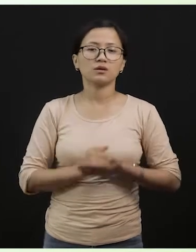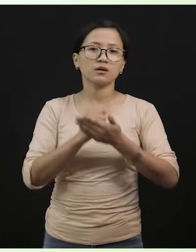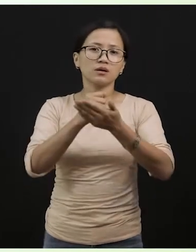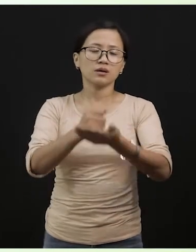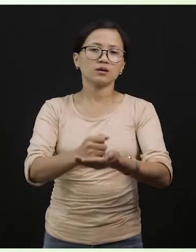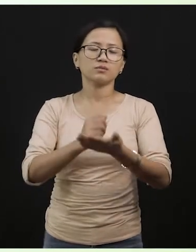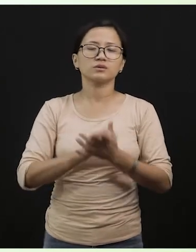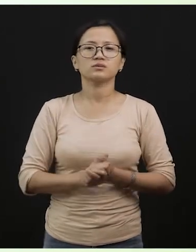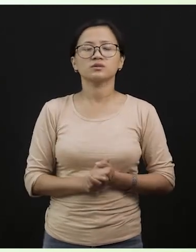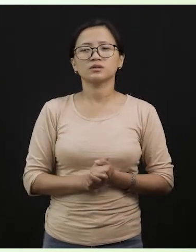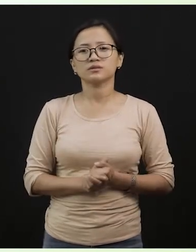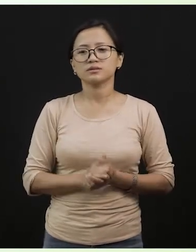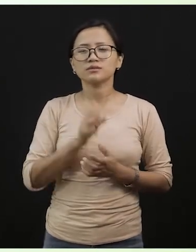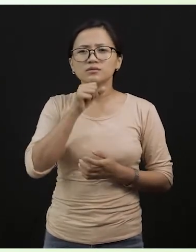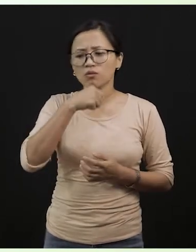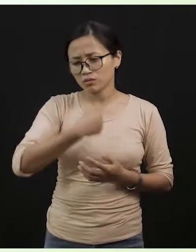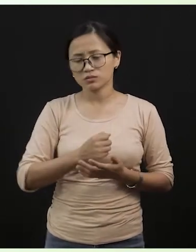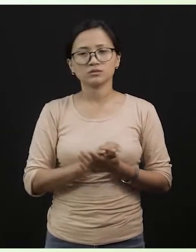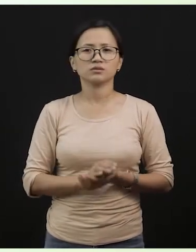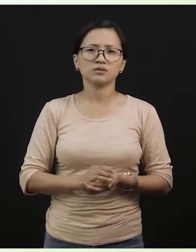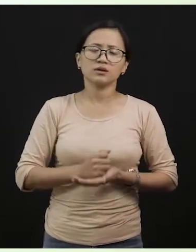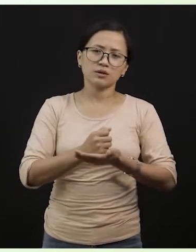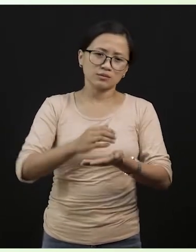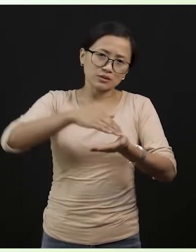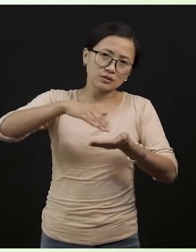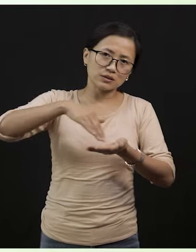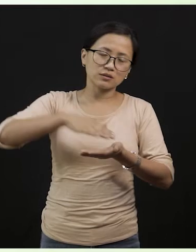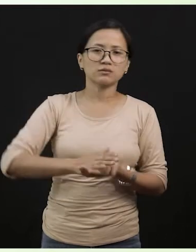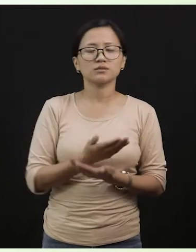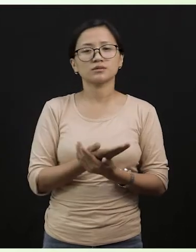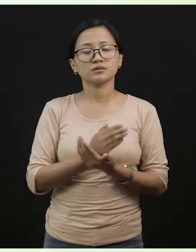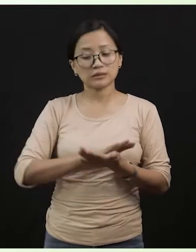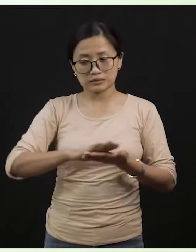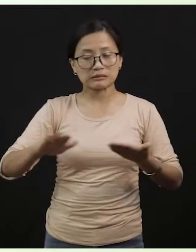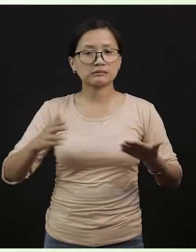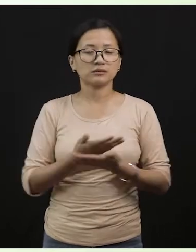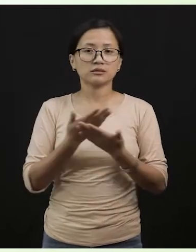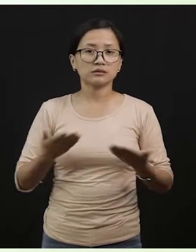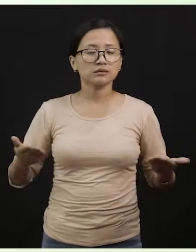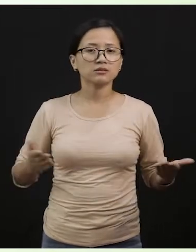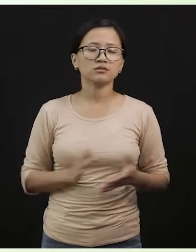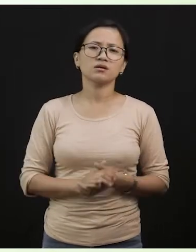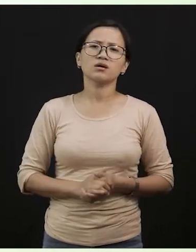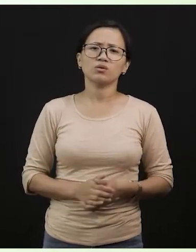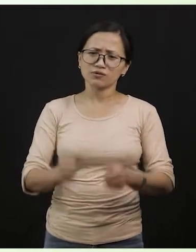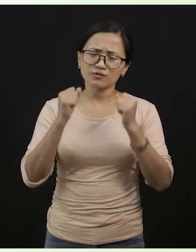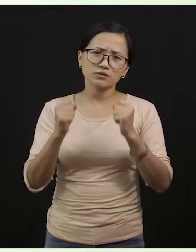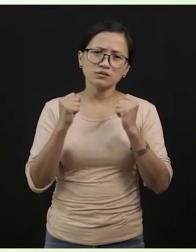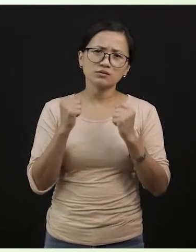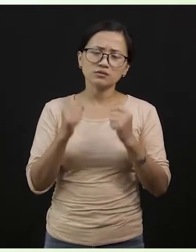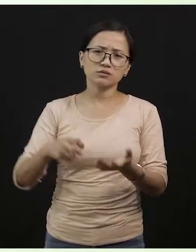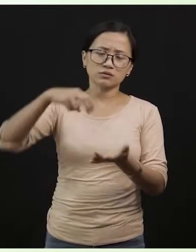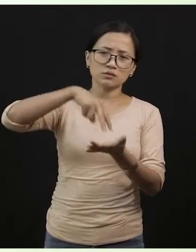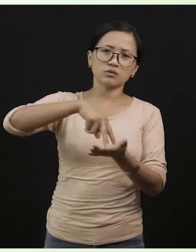helping her clean her cups and plates, right? That is something you can do. Or if she's finding difficult to stand up, you can help her, you